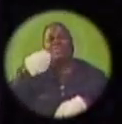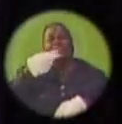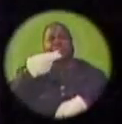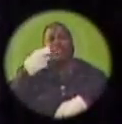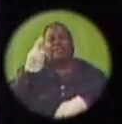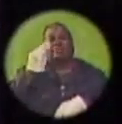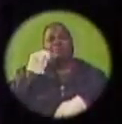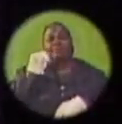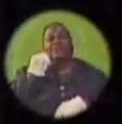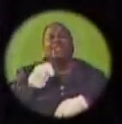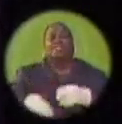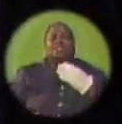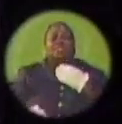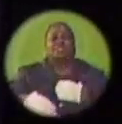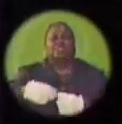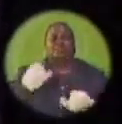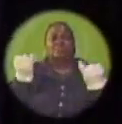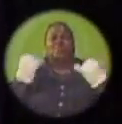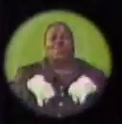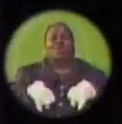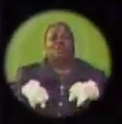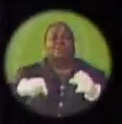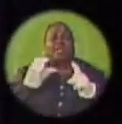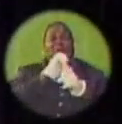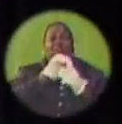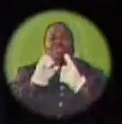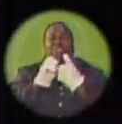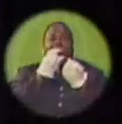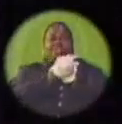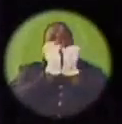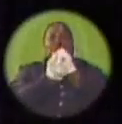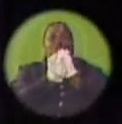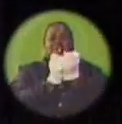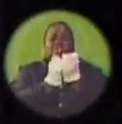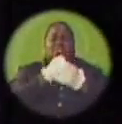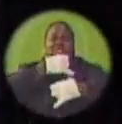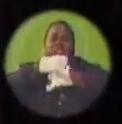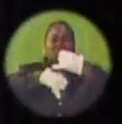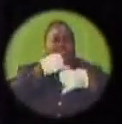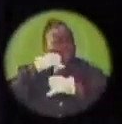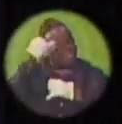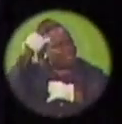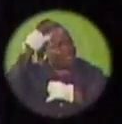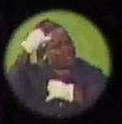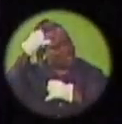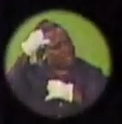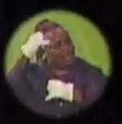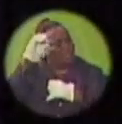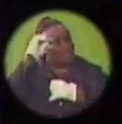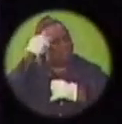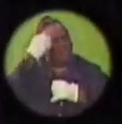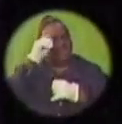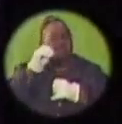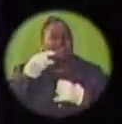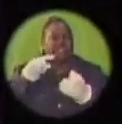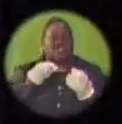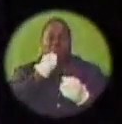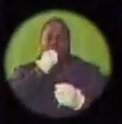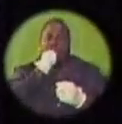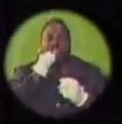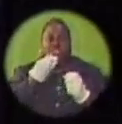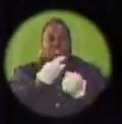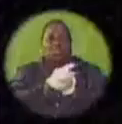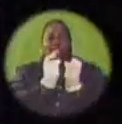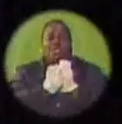raising the issue of climate change with the international thinkers, as it is obvious there has been a serious change in weather